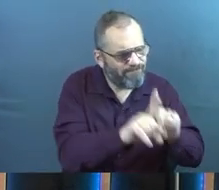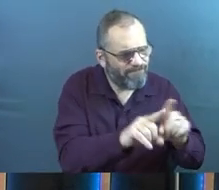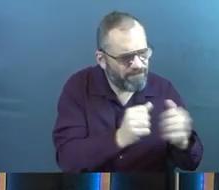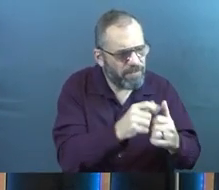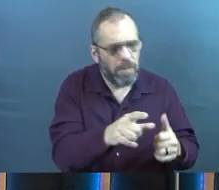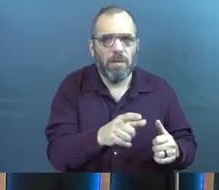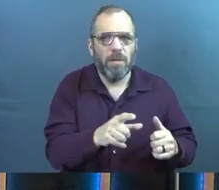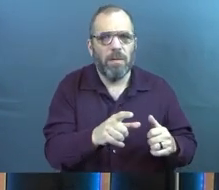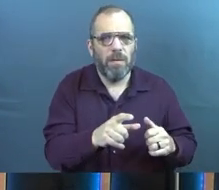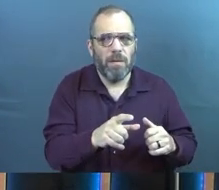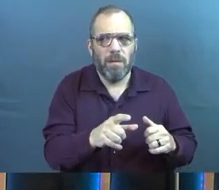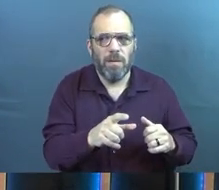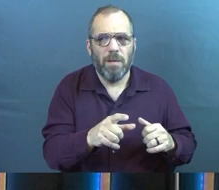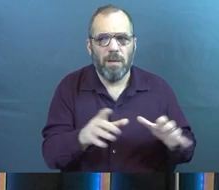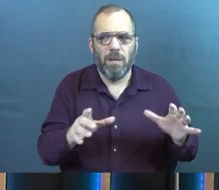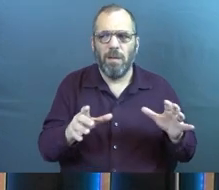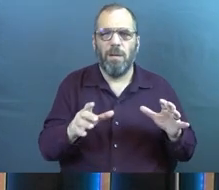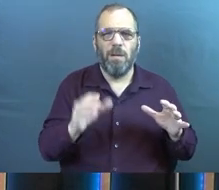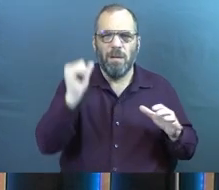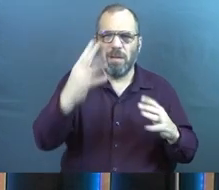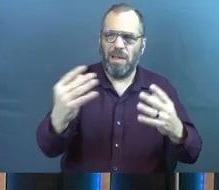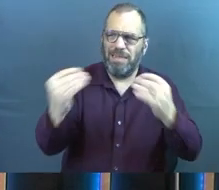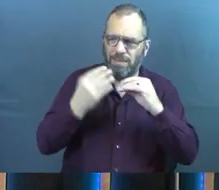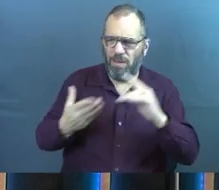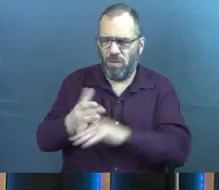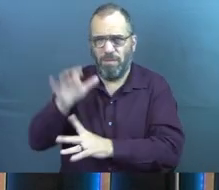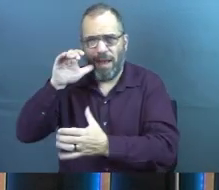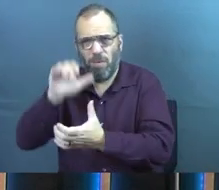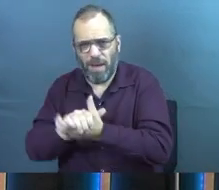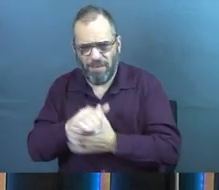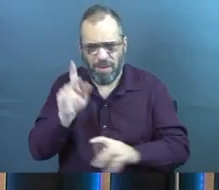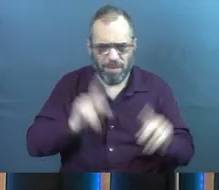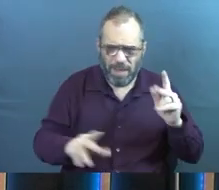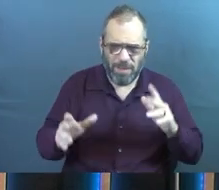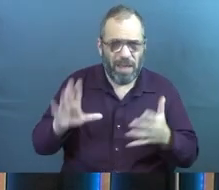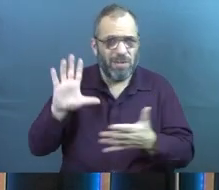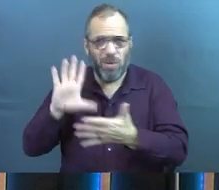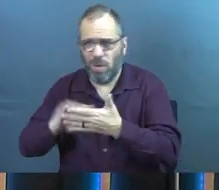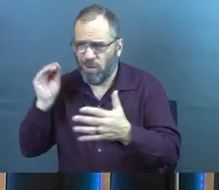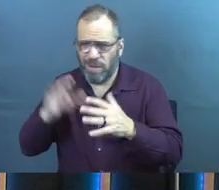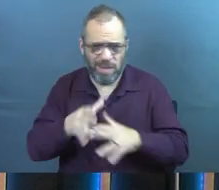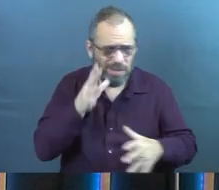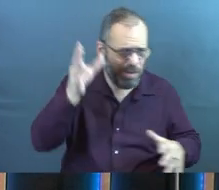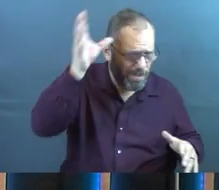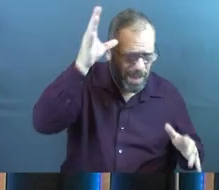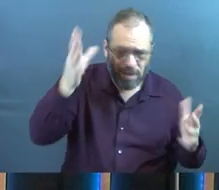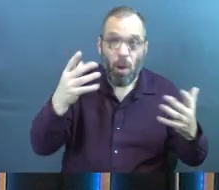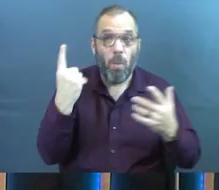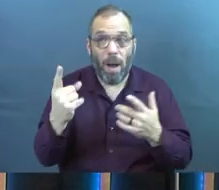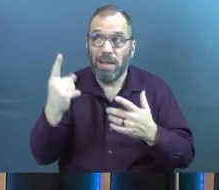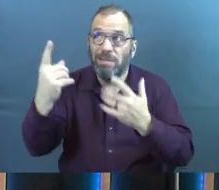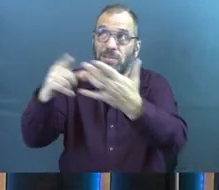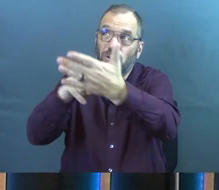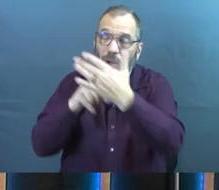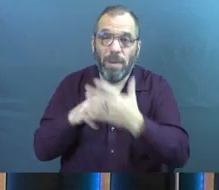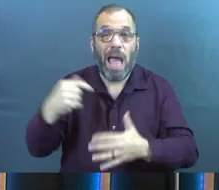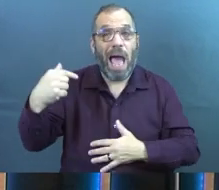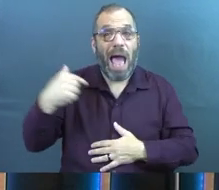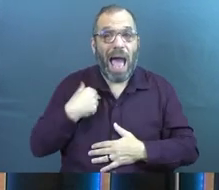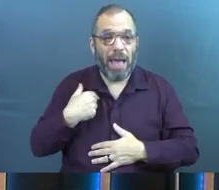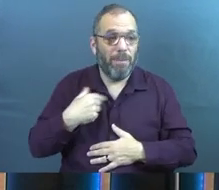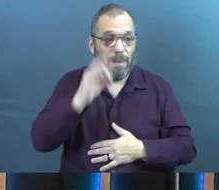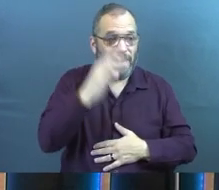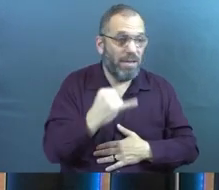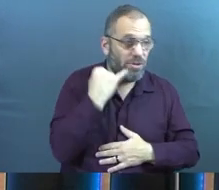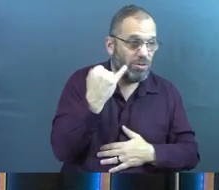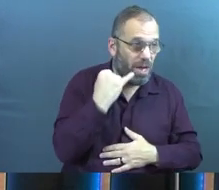so again, just through how God is teaching me through Rachel and other people, and we're just learning so much as parents. And one of the things that God has revealed to me, as I was actually, Josh and